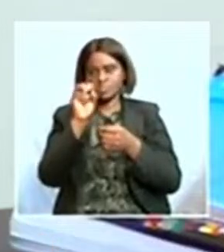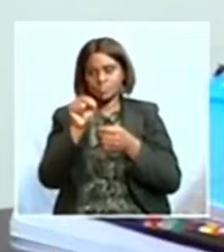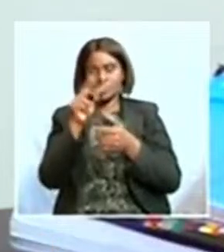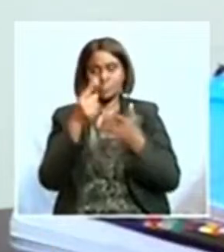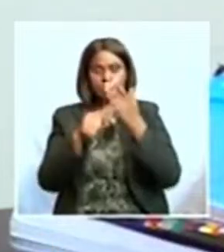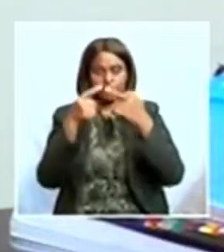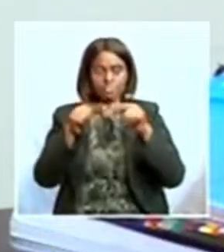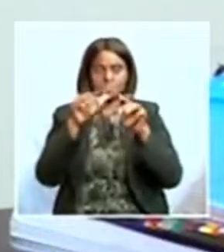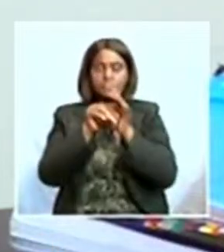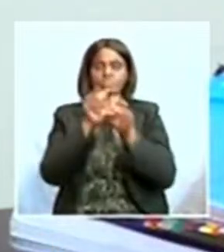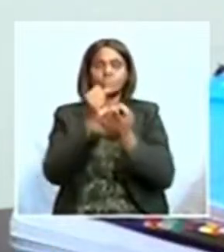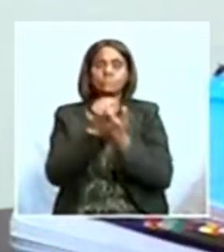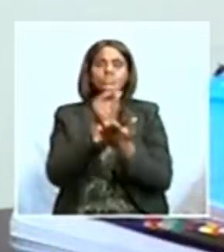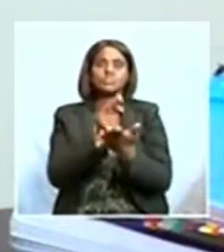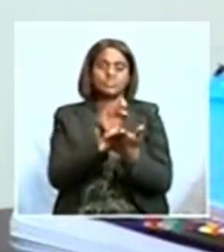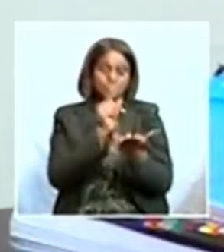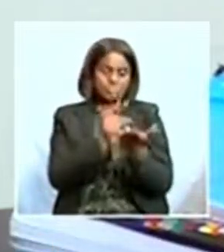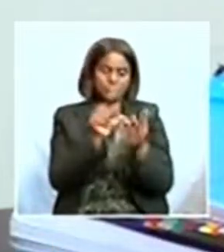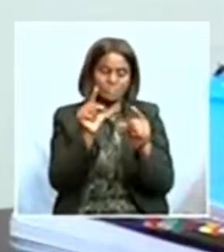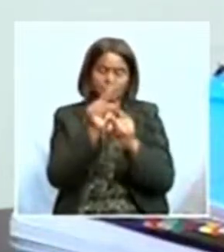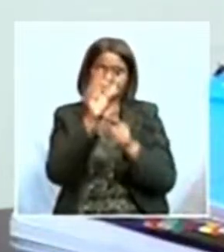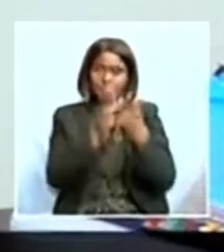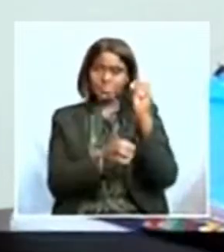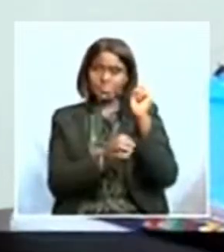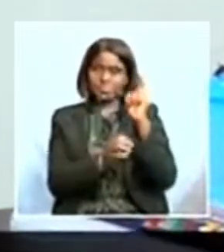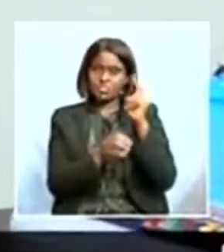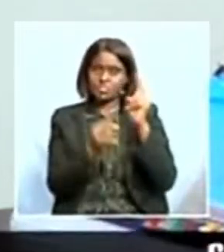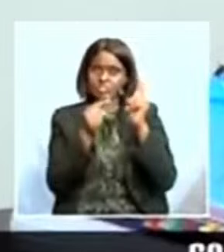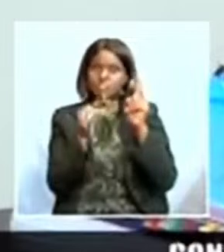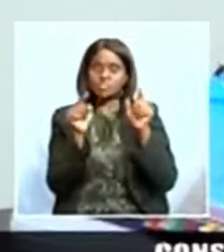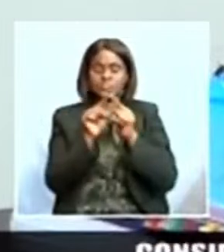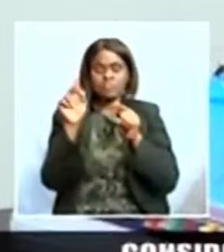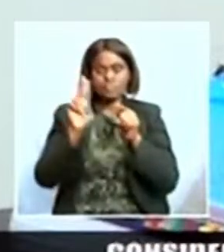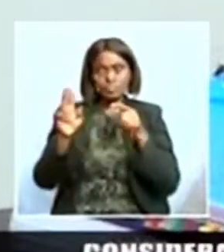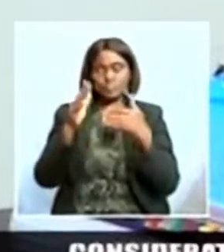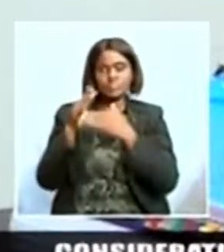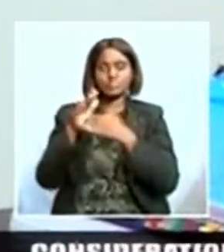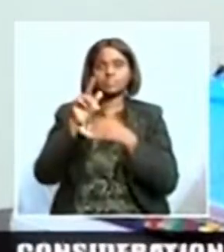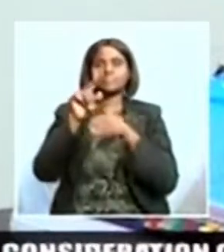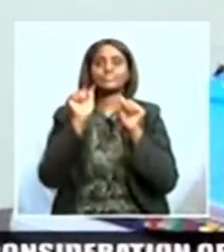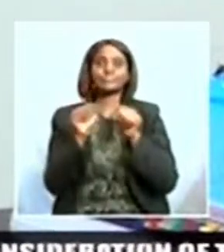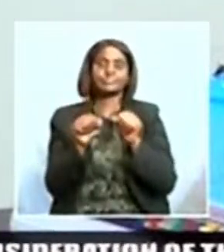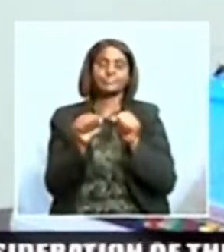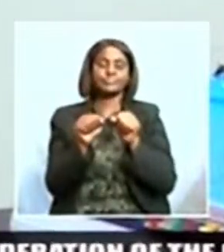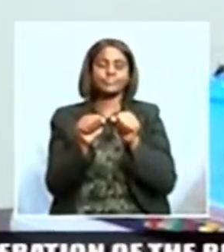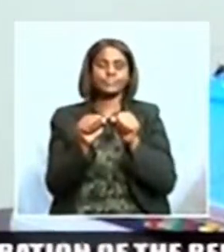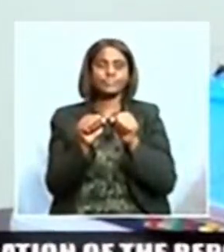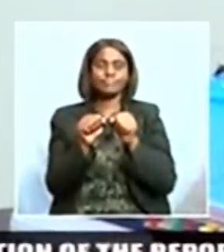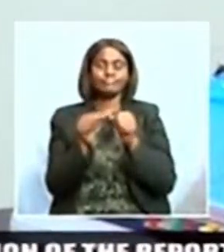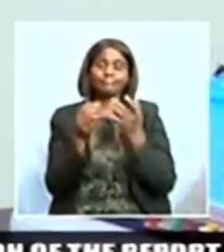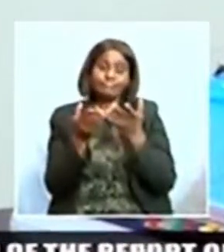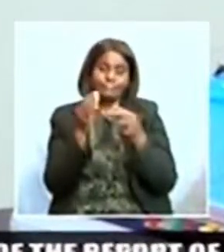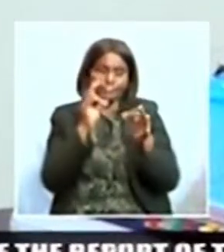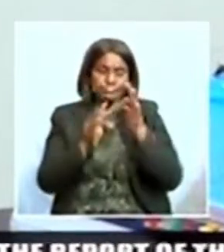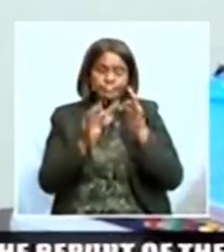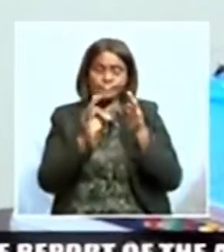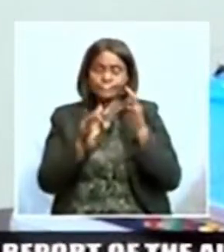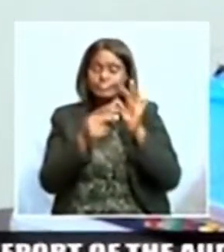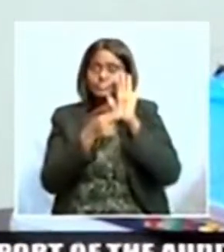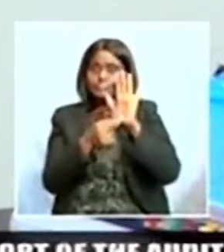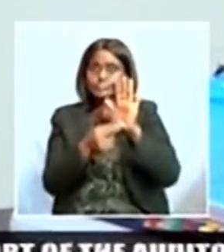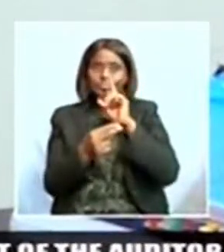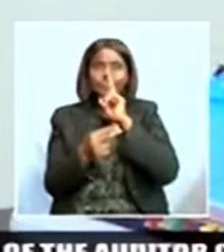SERENJE. And the same Cap 12 may be used against you if it is proved